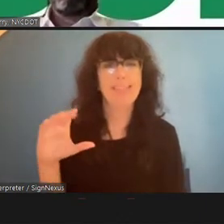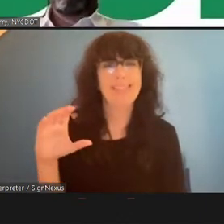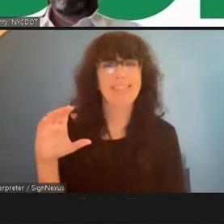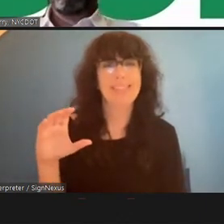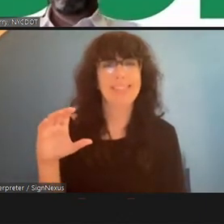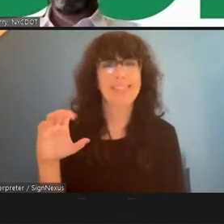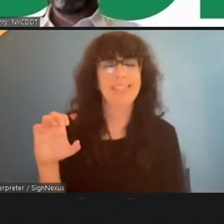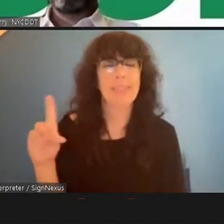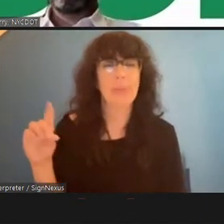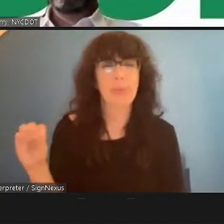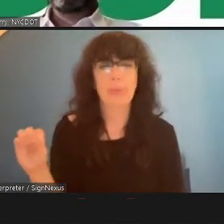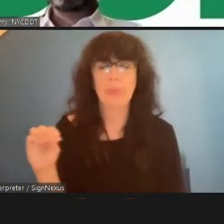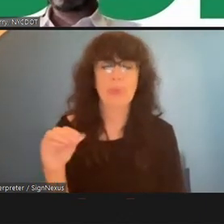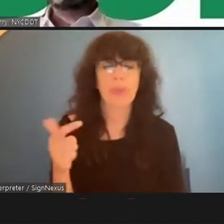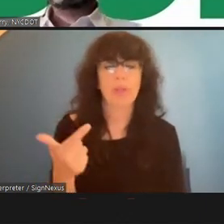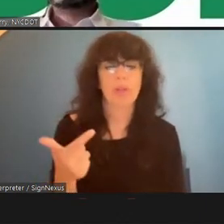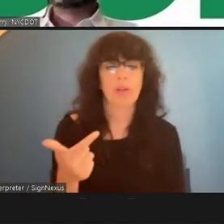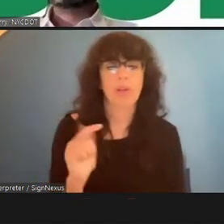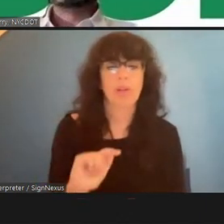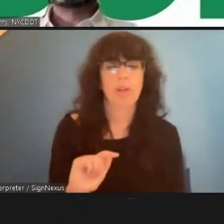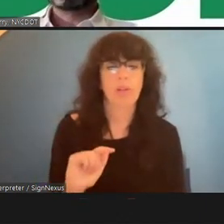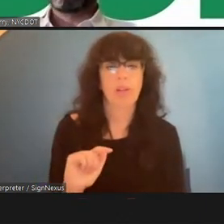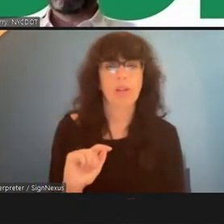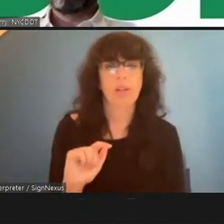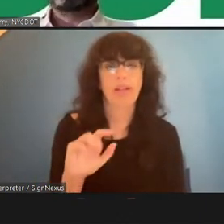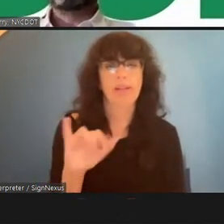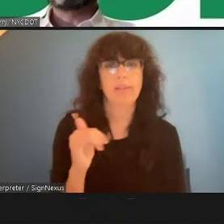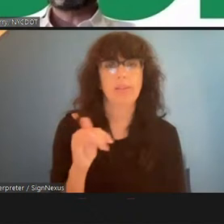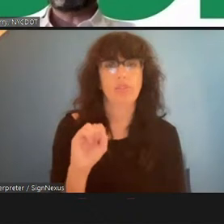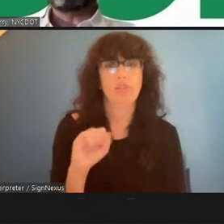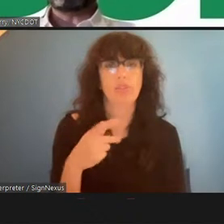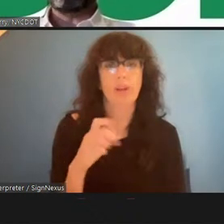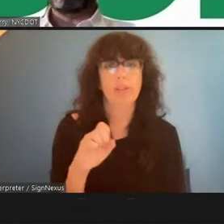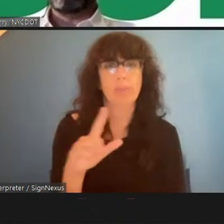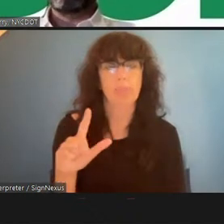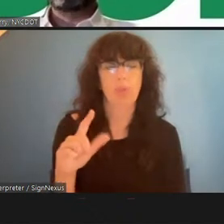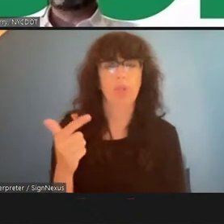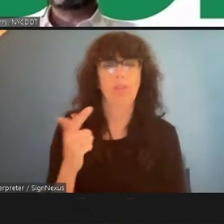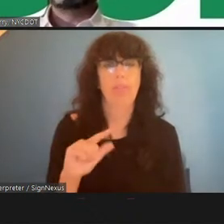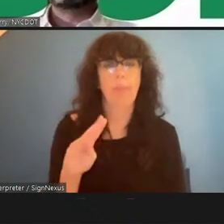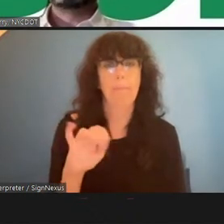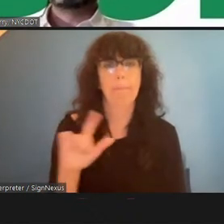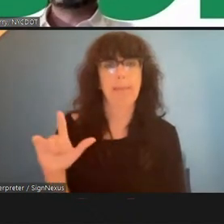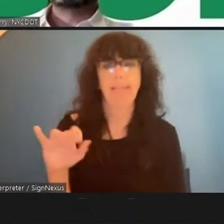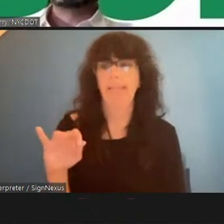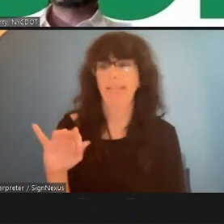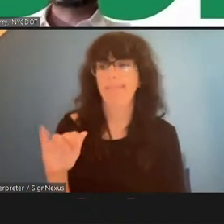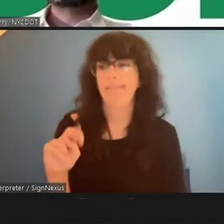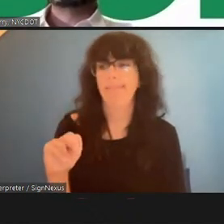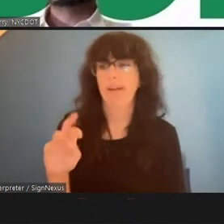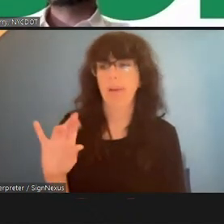our next speaker is jaspel seadoo followed by bill feinberg